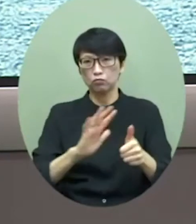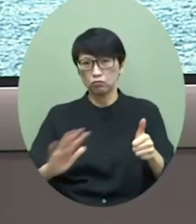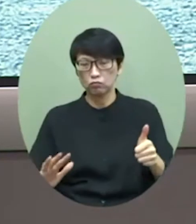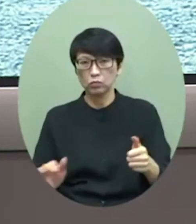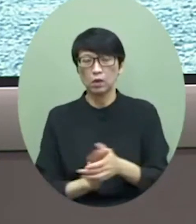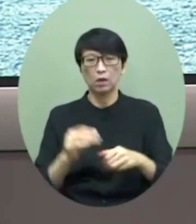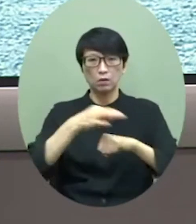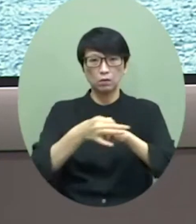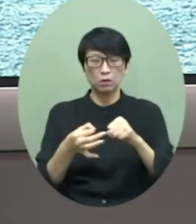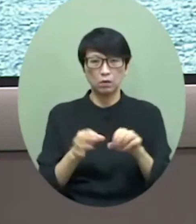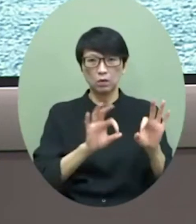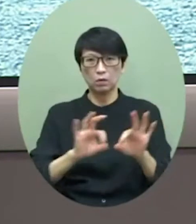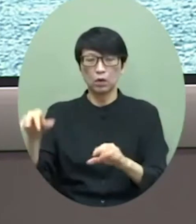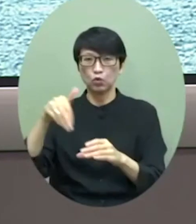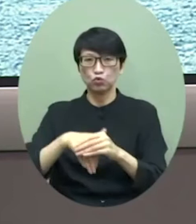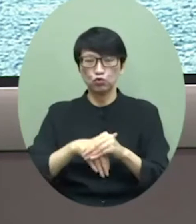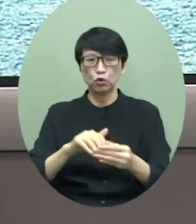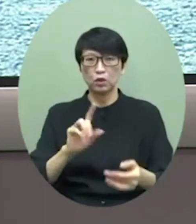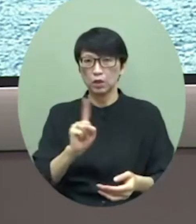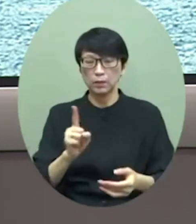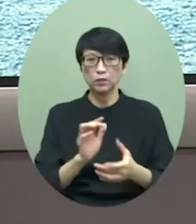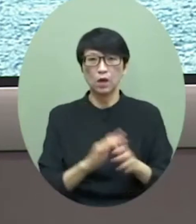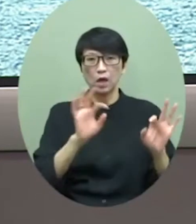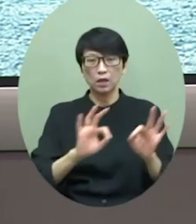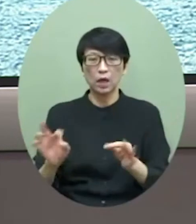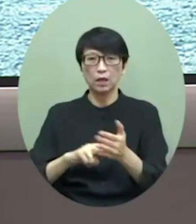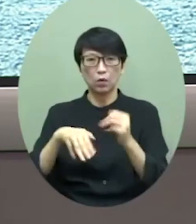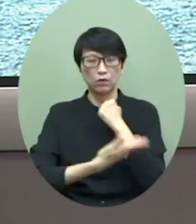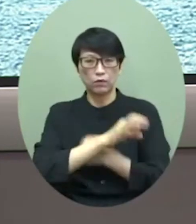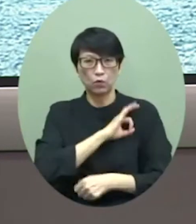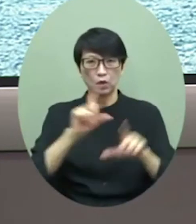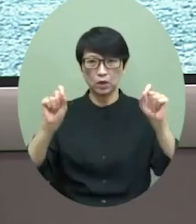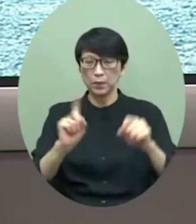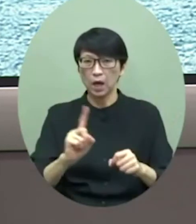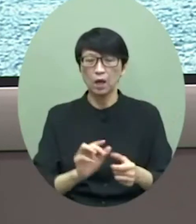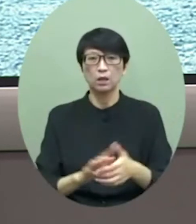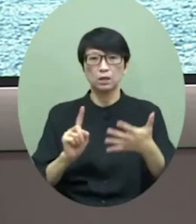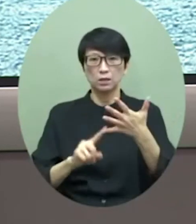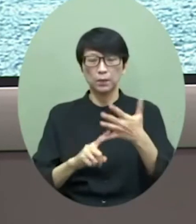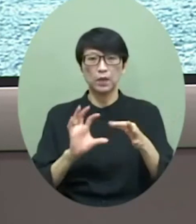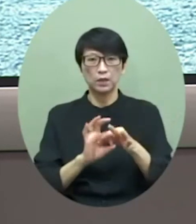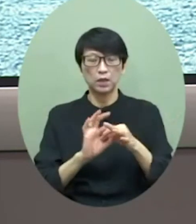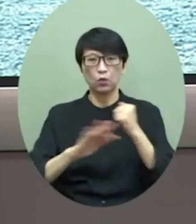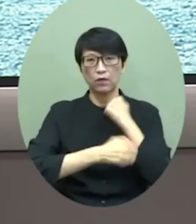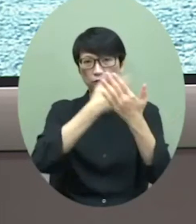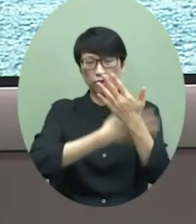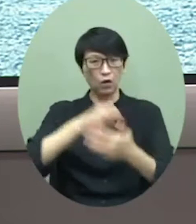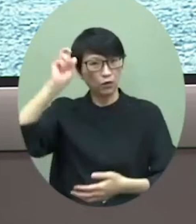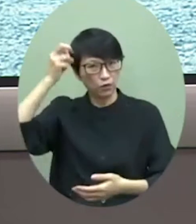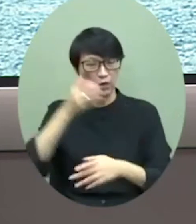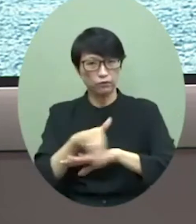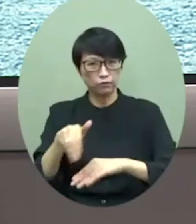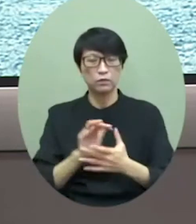the impact of the epidemic on the elections, overseas experience in deferring elections, the justifications for delaying